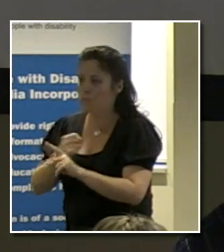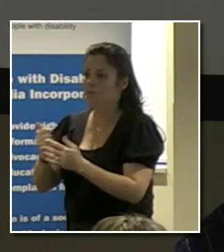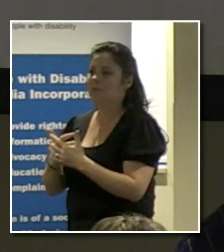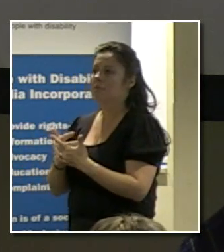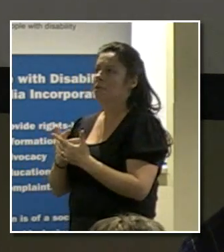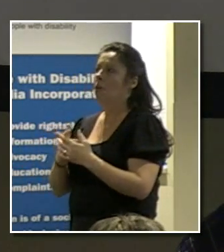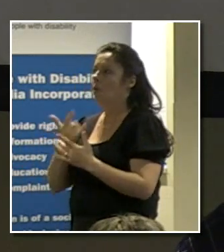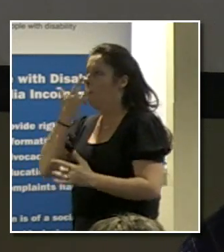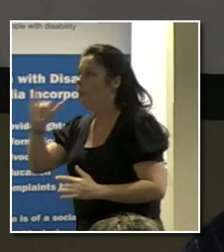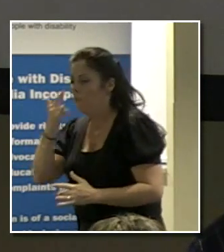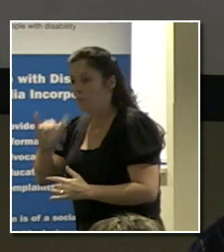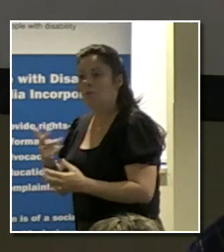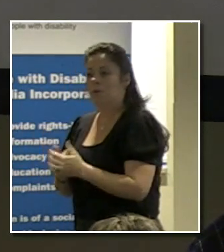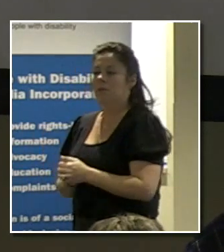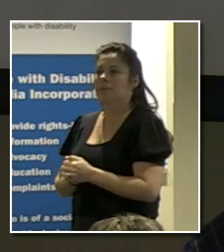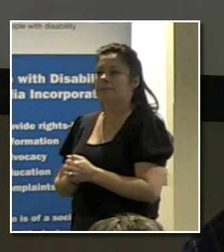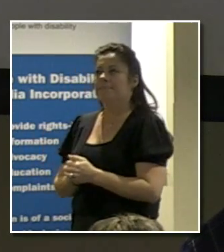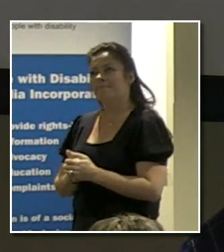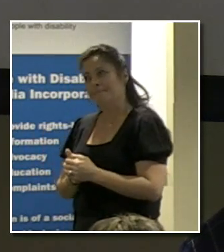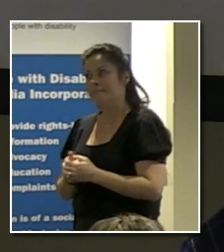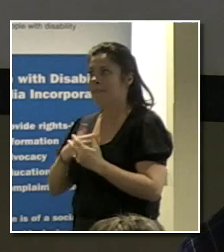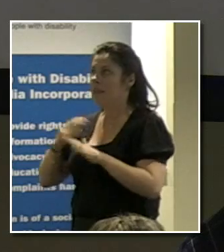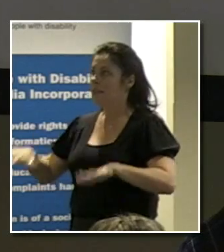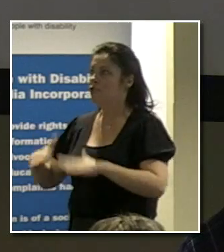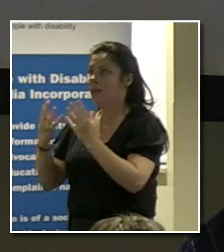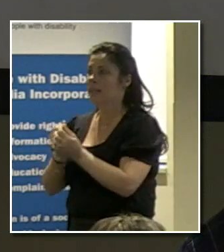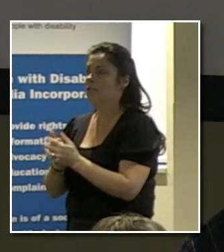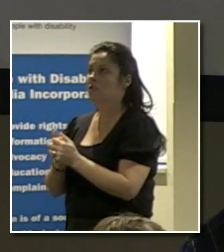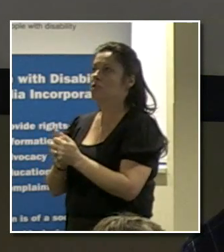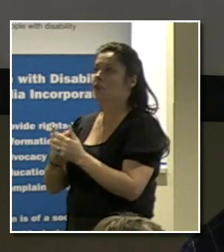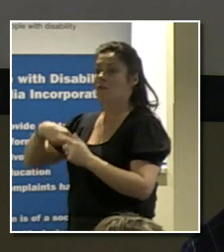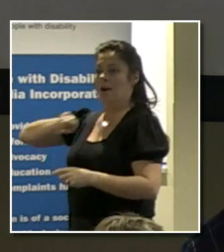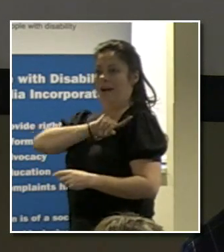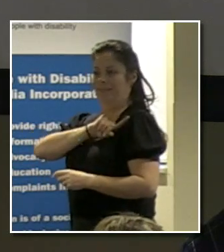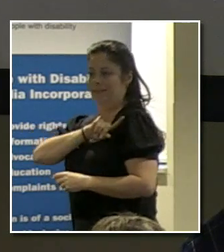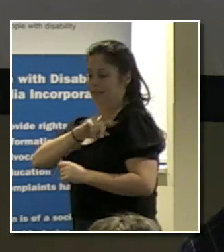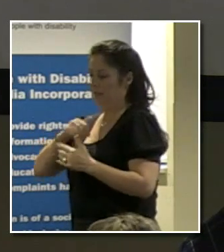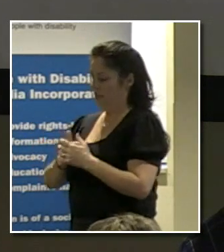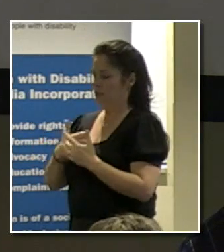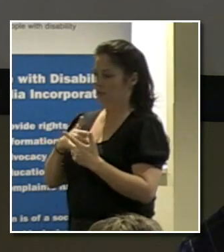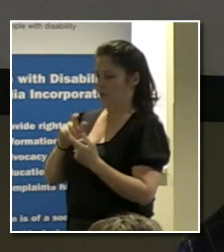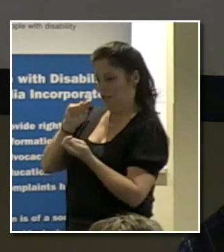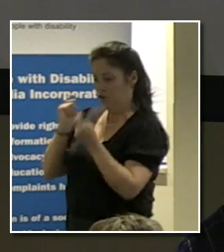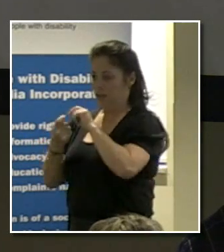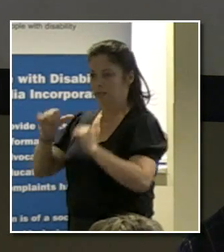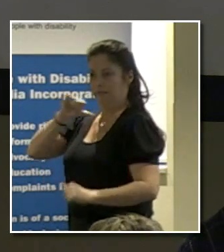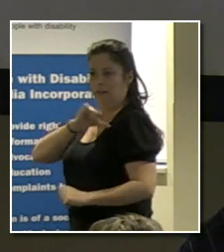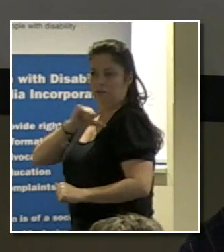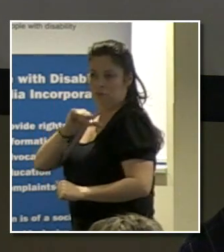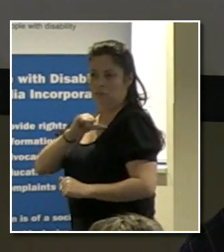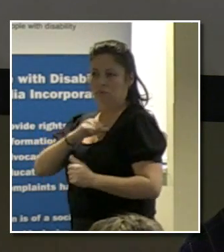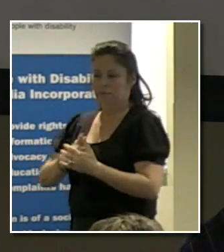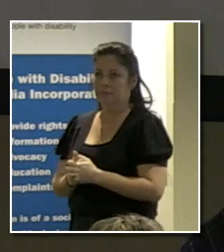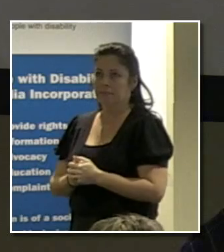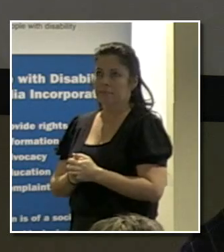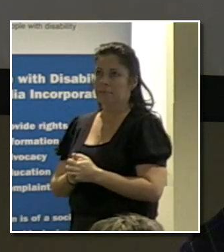challenge in national policy continues to be the implementation of the National Disability Strategy. I am disappointed in